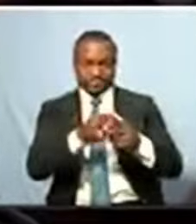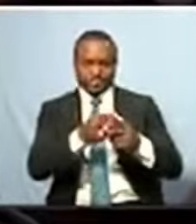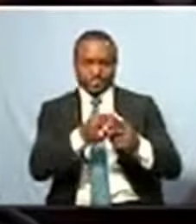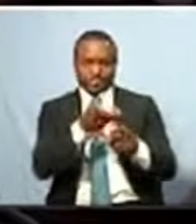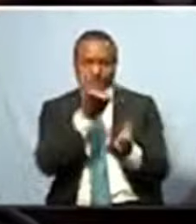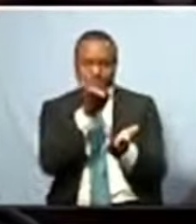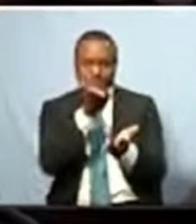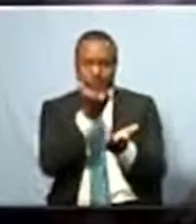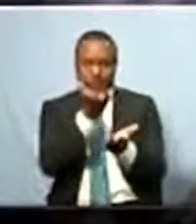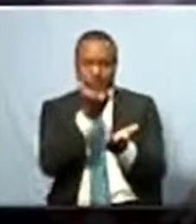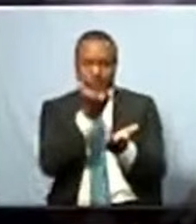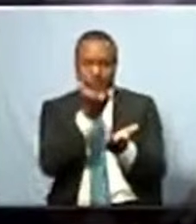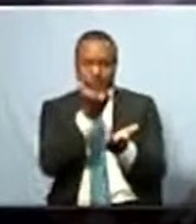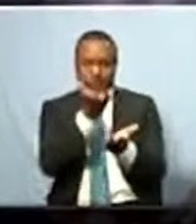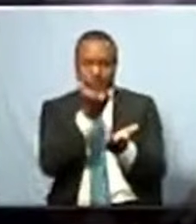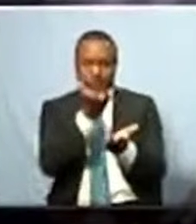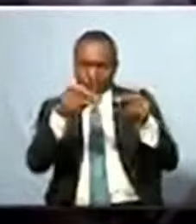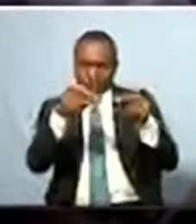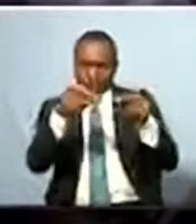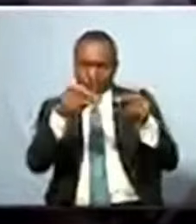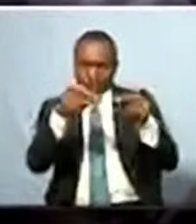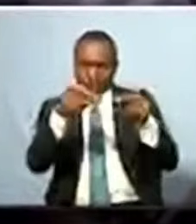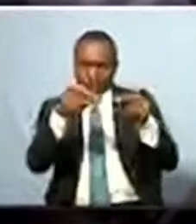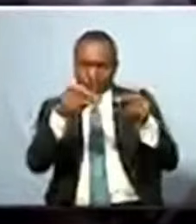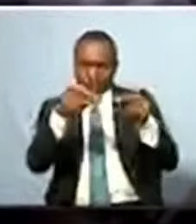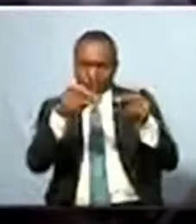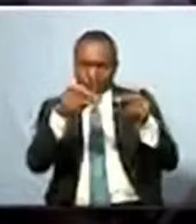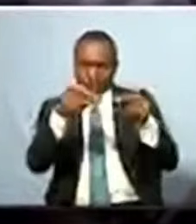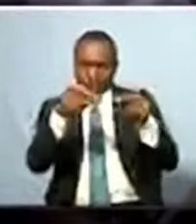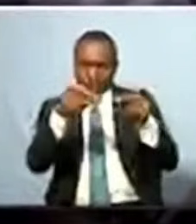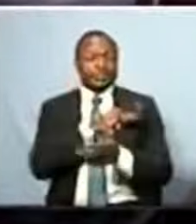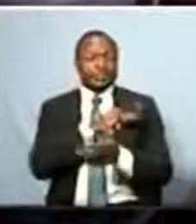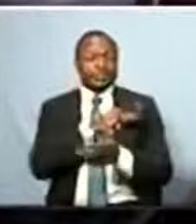Way back, I remember. And these were submitted, and I